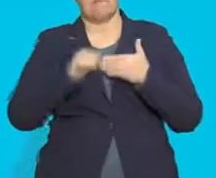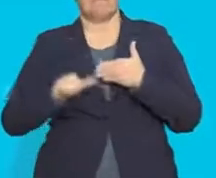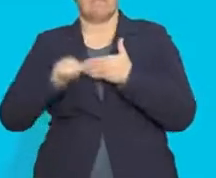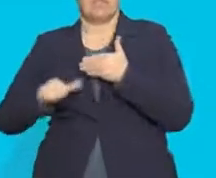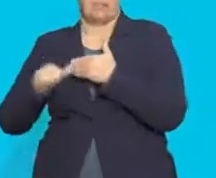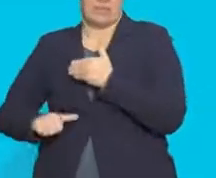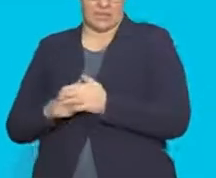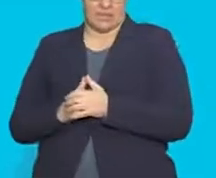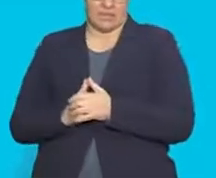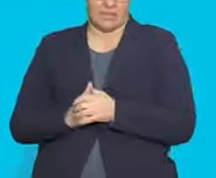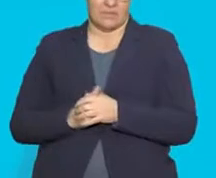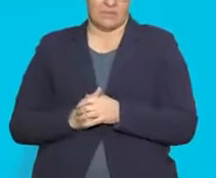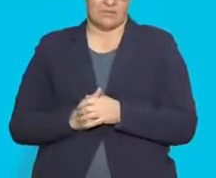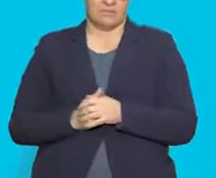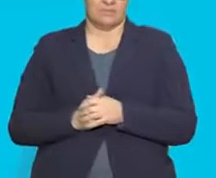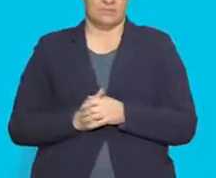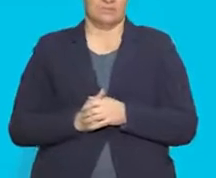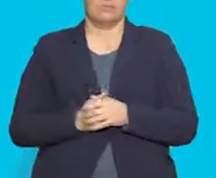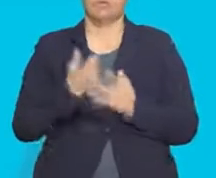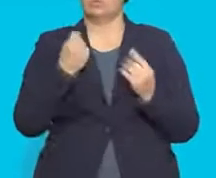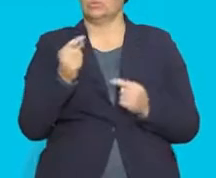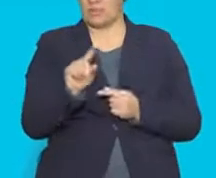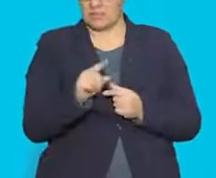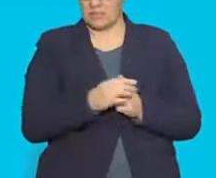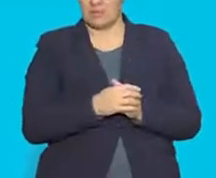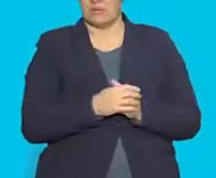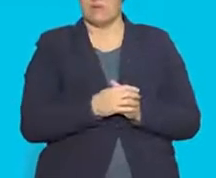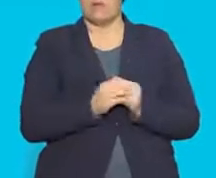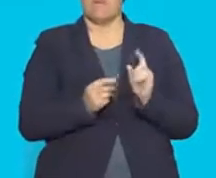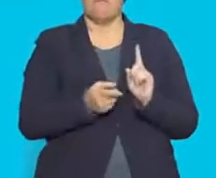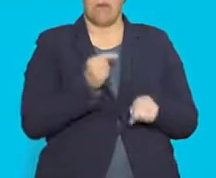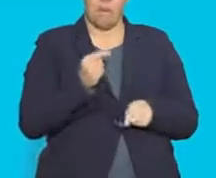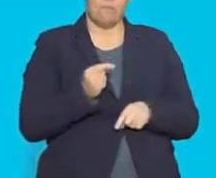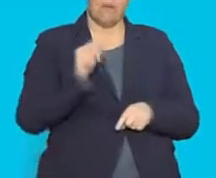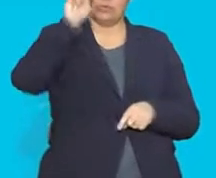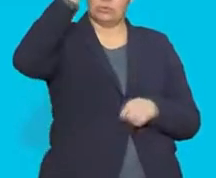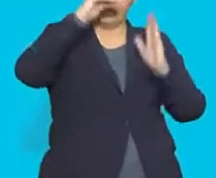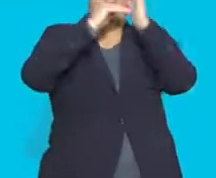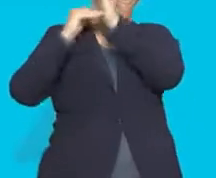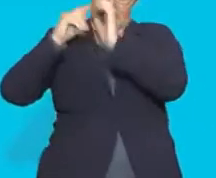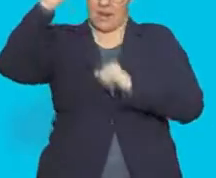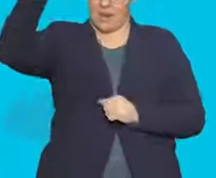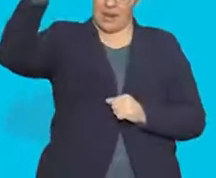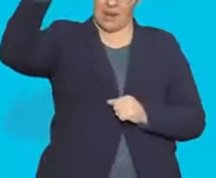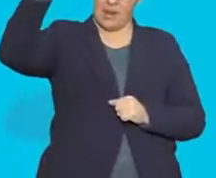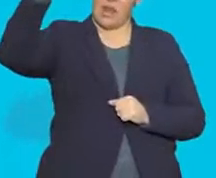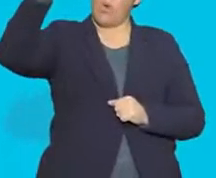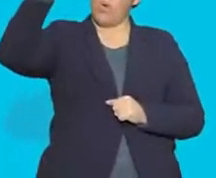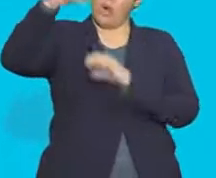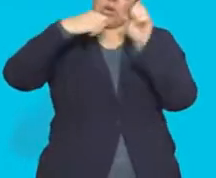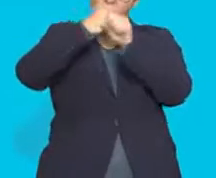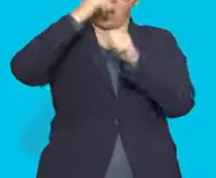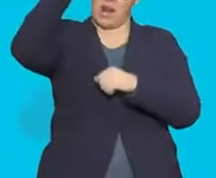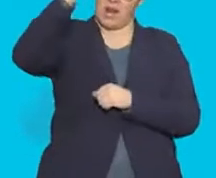a monthly basis. So what is this doing? It is going to make him move from having 2 million. After